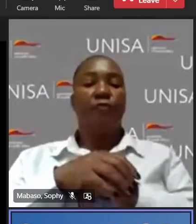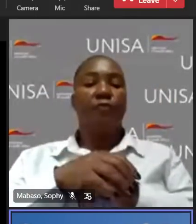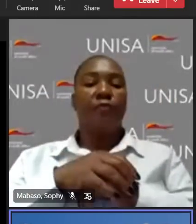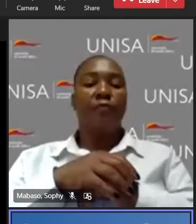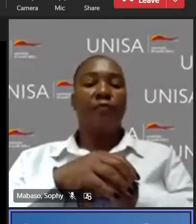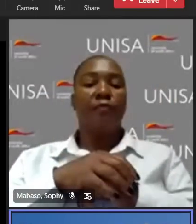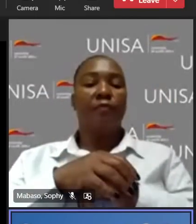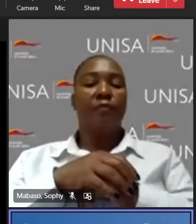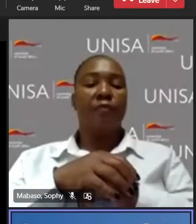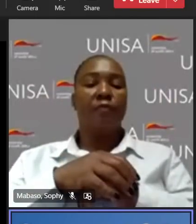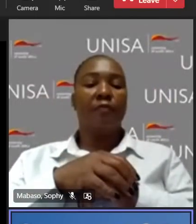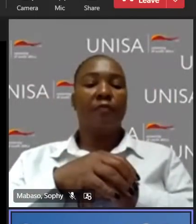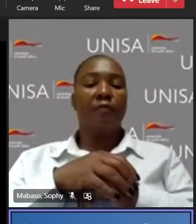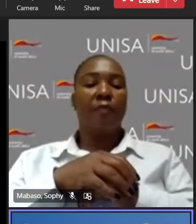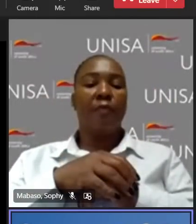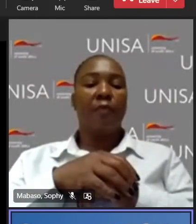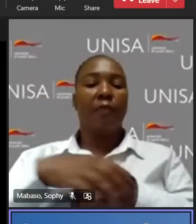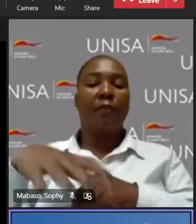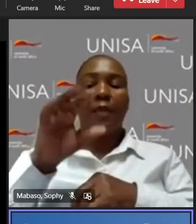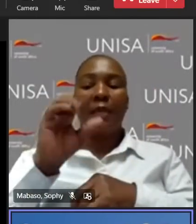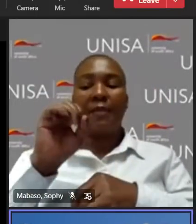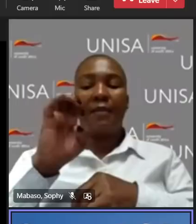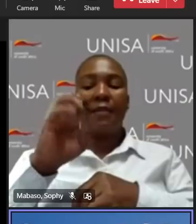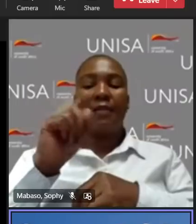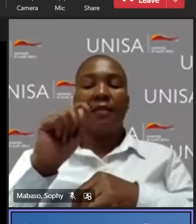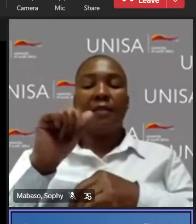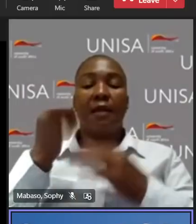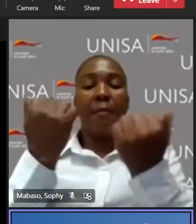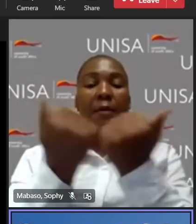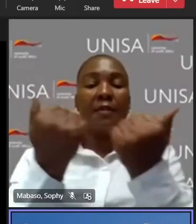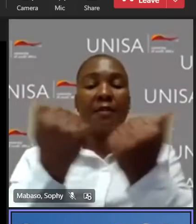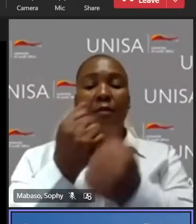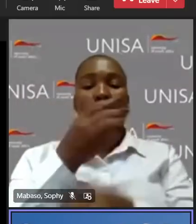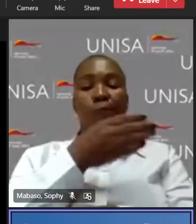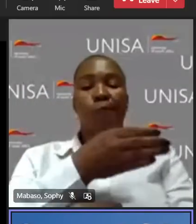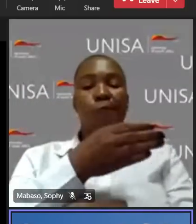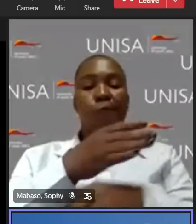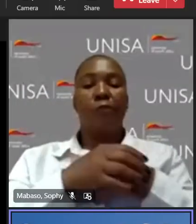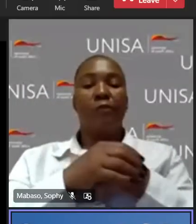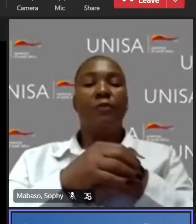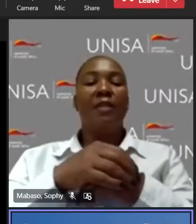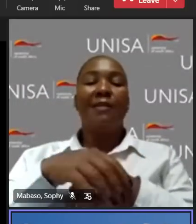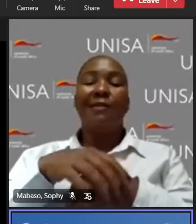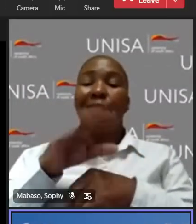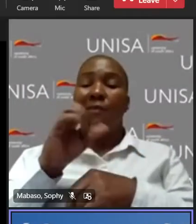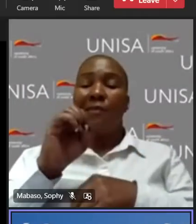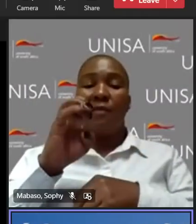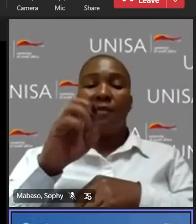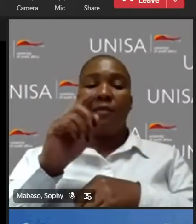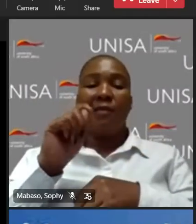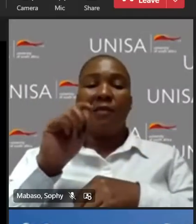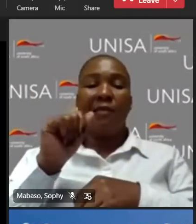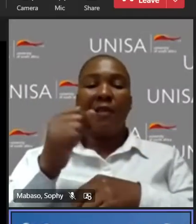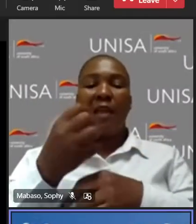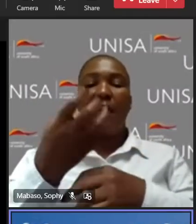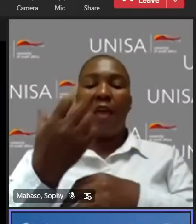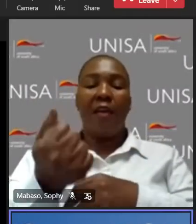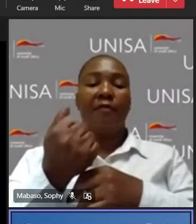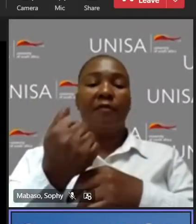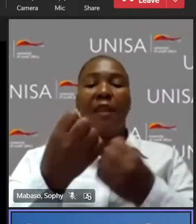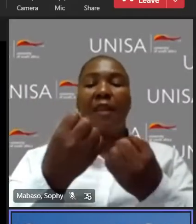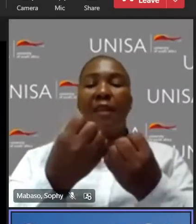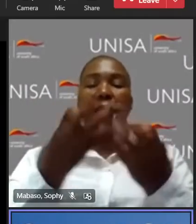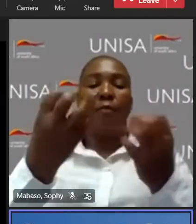There is also SETA bursaries. SETA has a number of